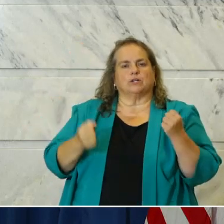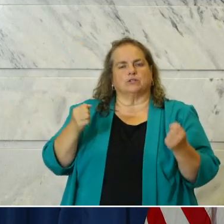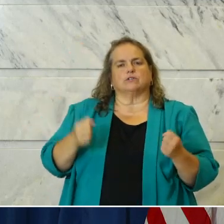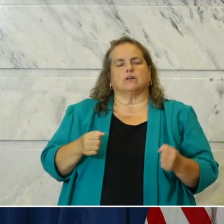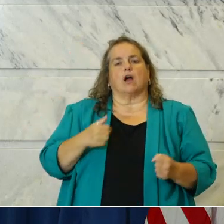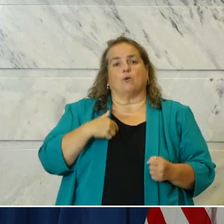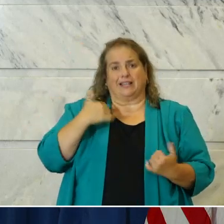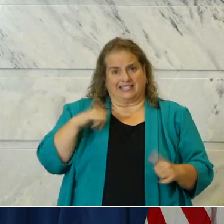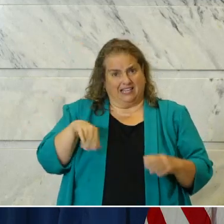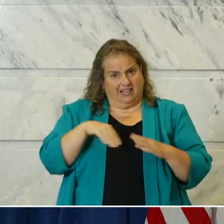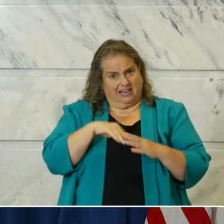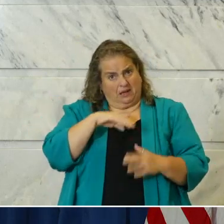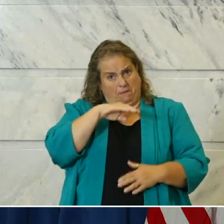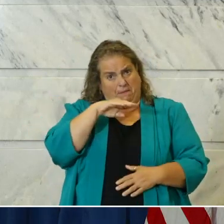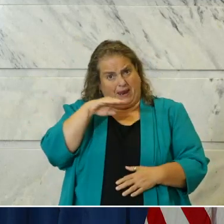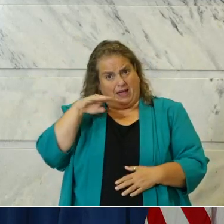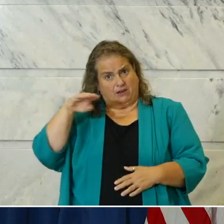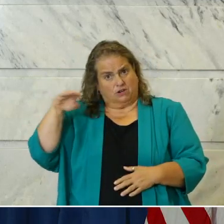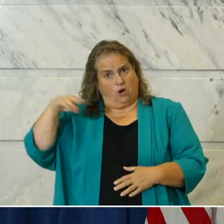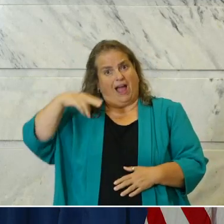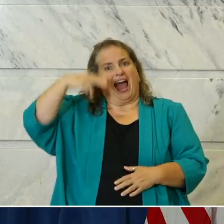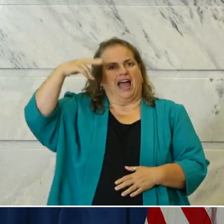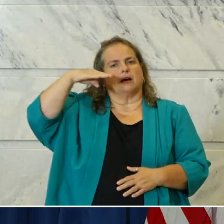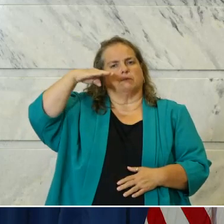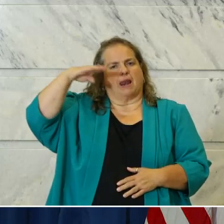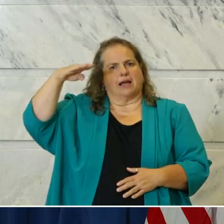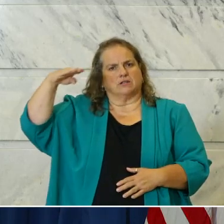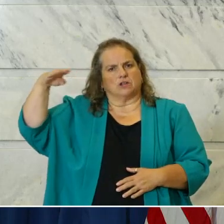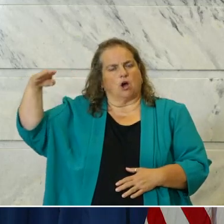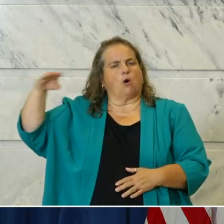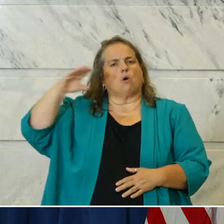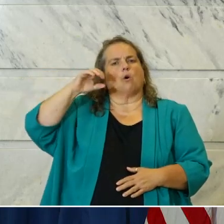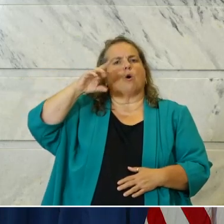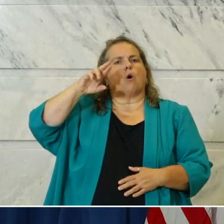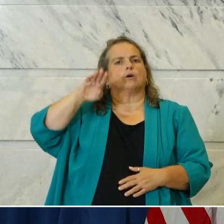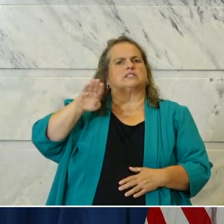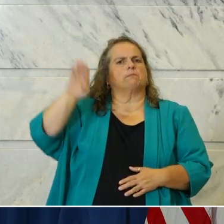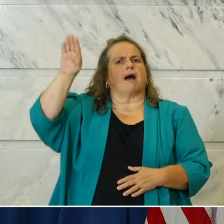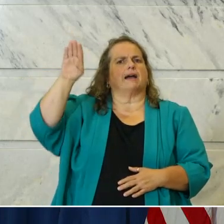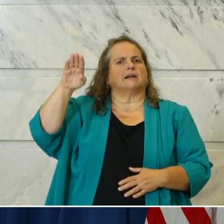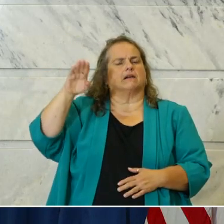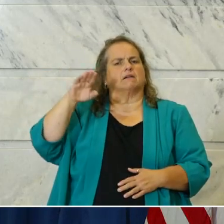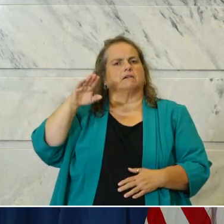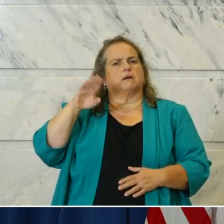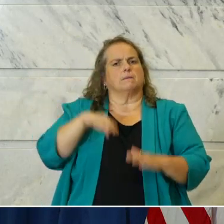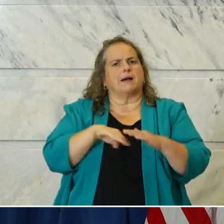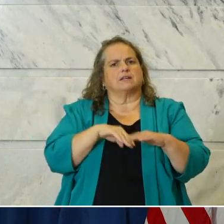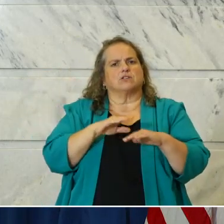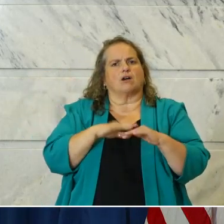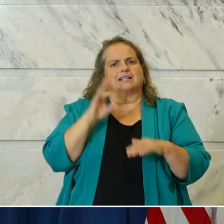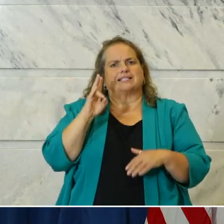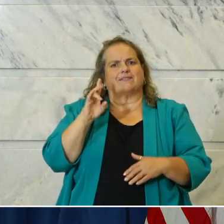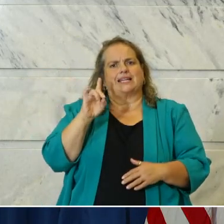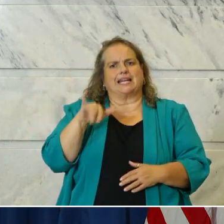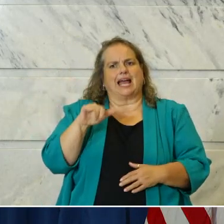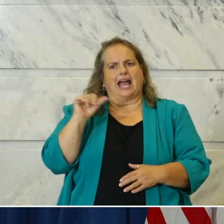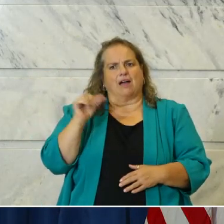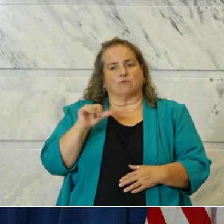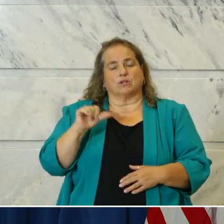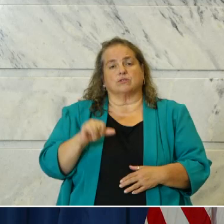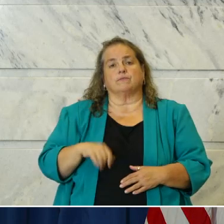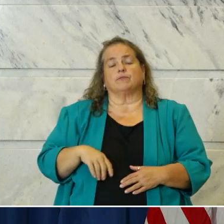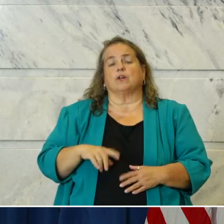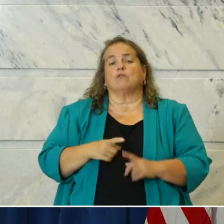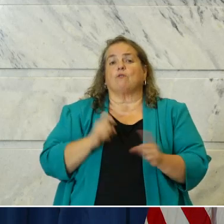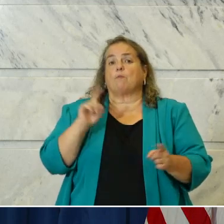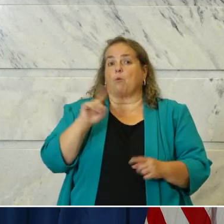a plateau, or is there a spike based on the 7-day average of total cases? So with where we are on our